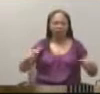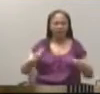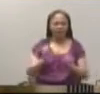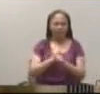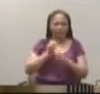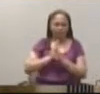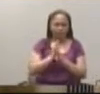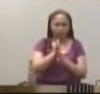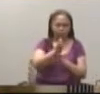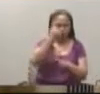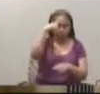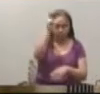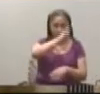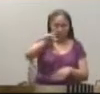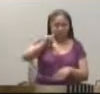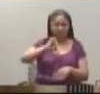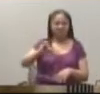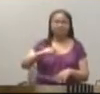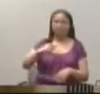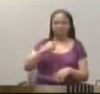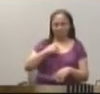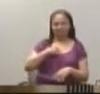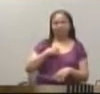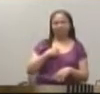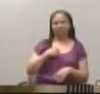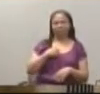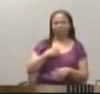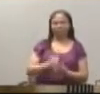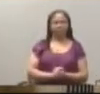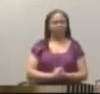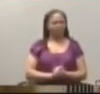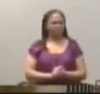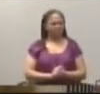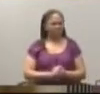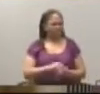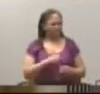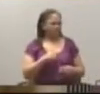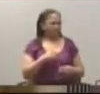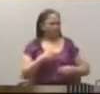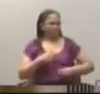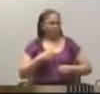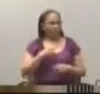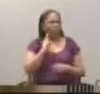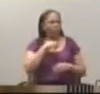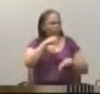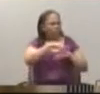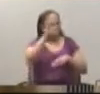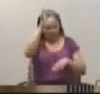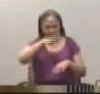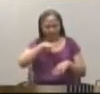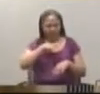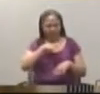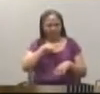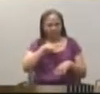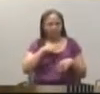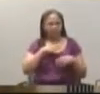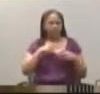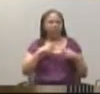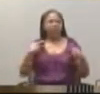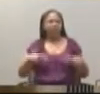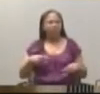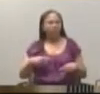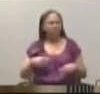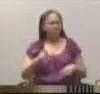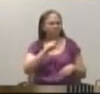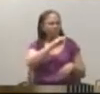straight the way for the Lord.'" Now these men had been sent by Pharisees, and they had put